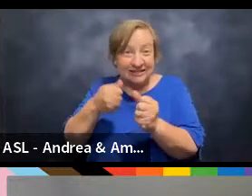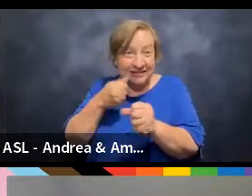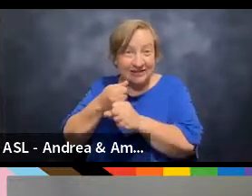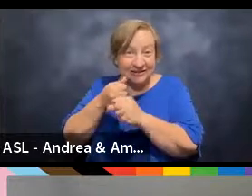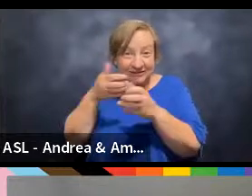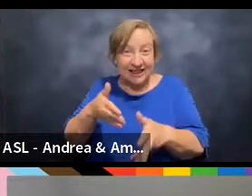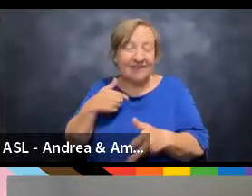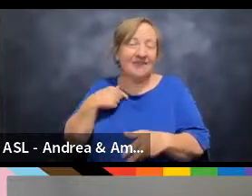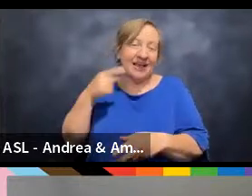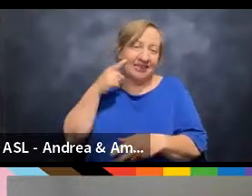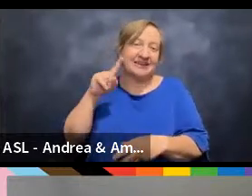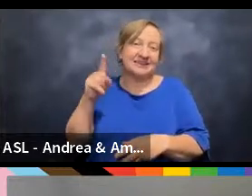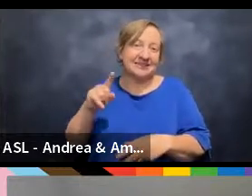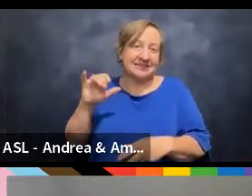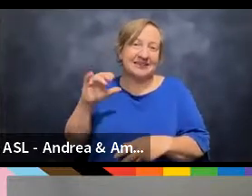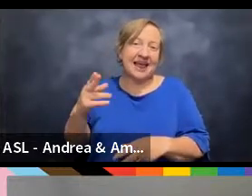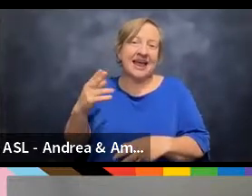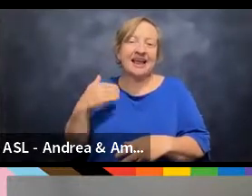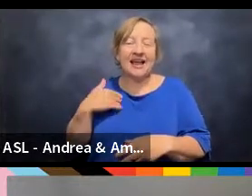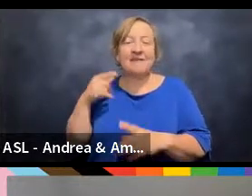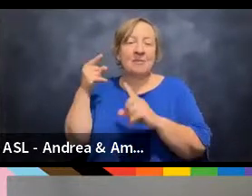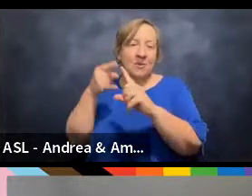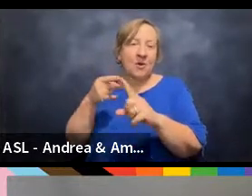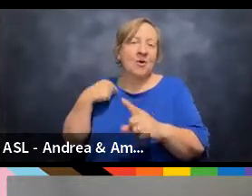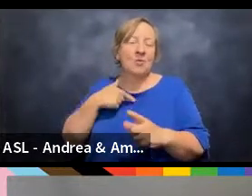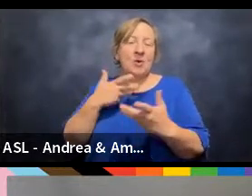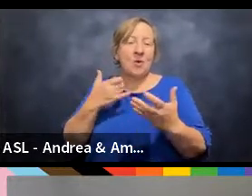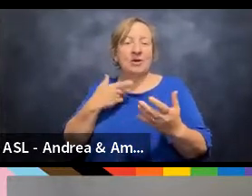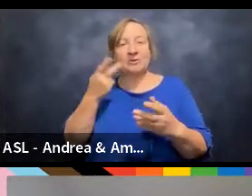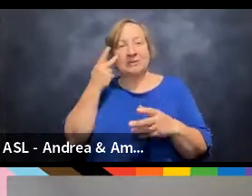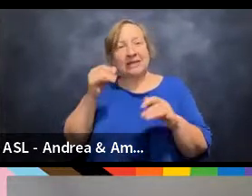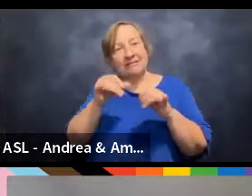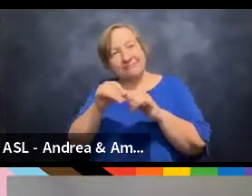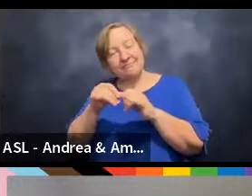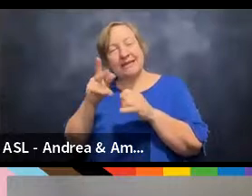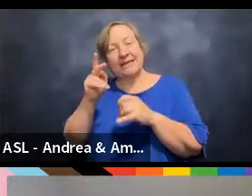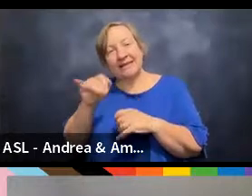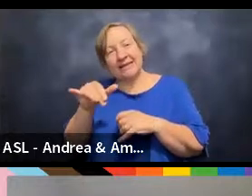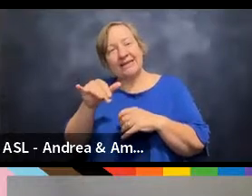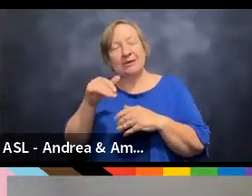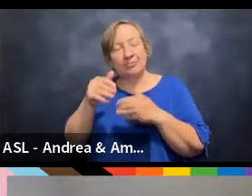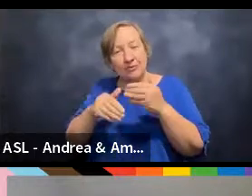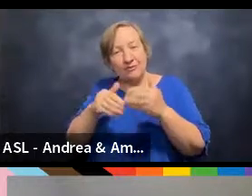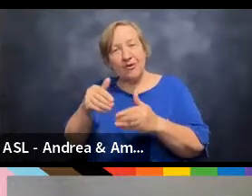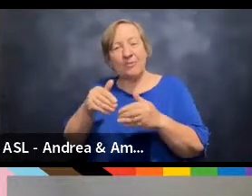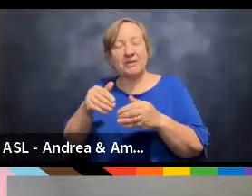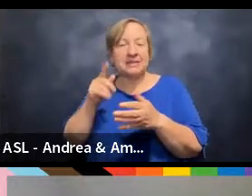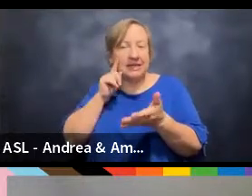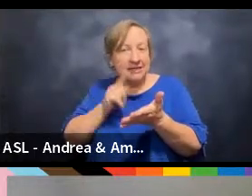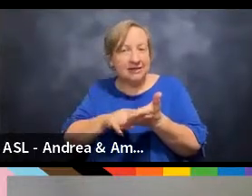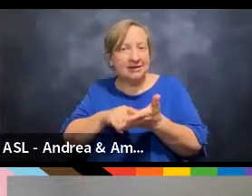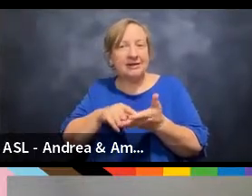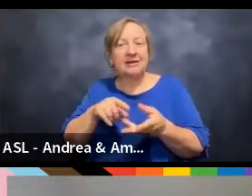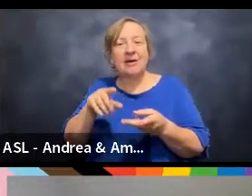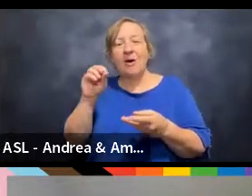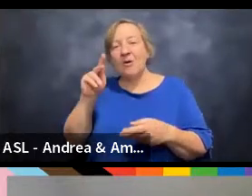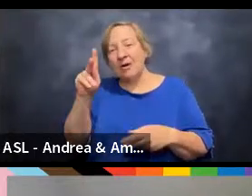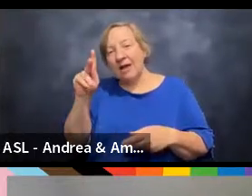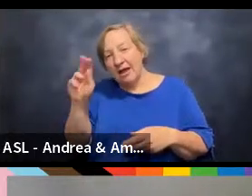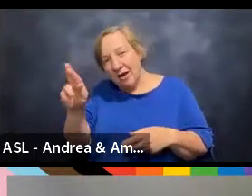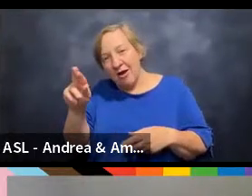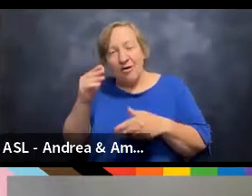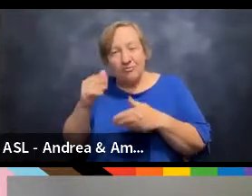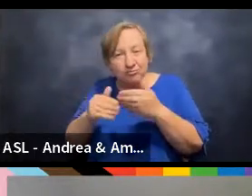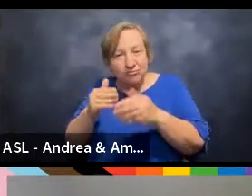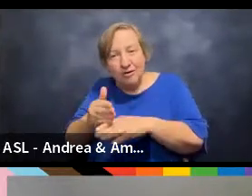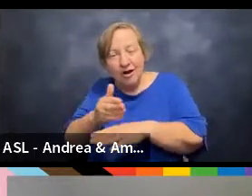have a point that we would like to see metrics, key performance indicators, progress, OKRs, whatever you want to call it,